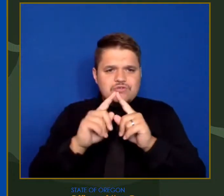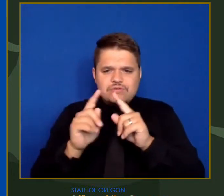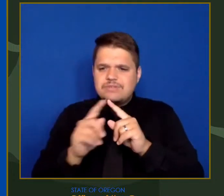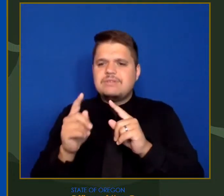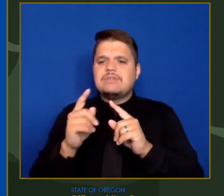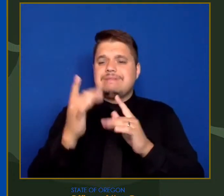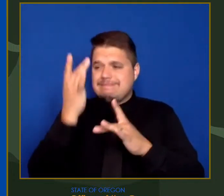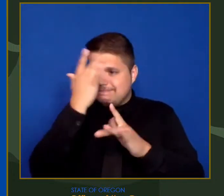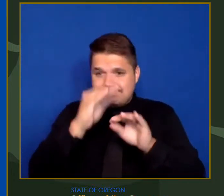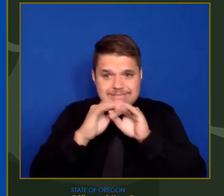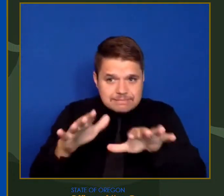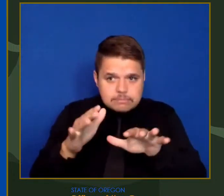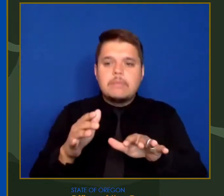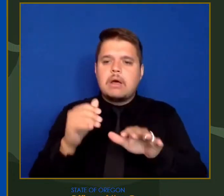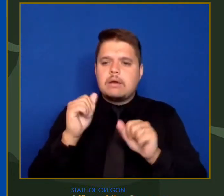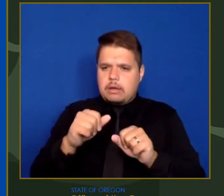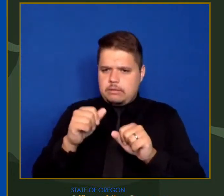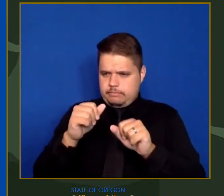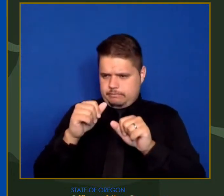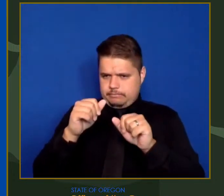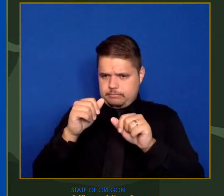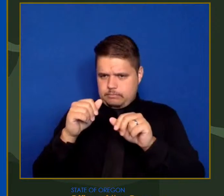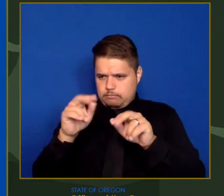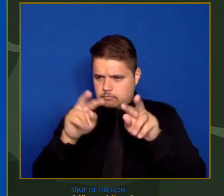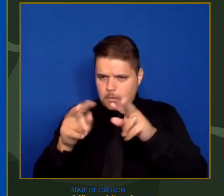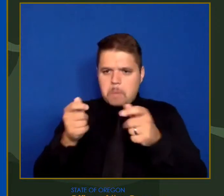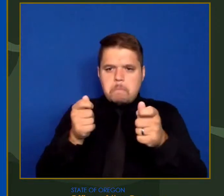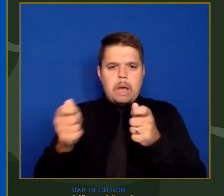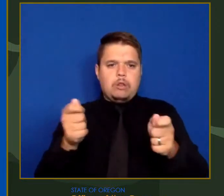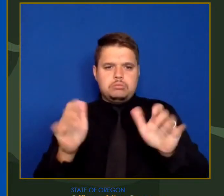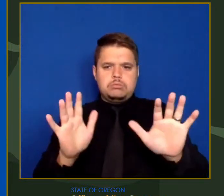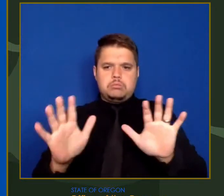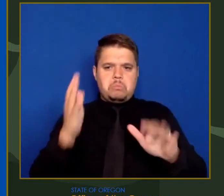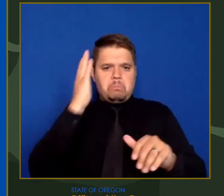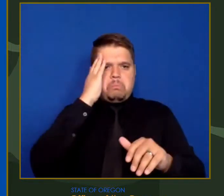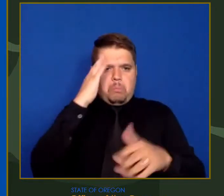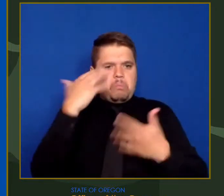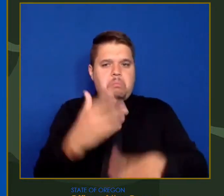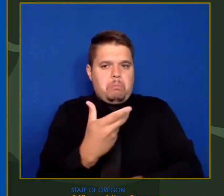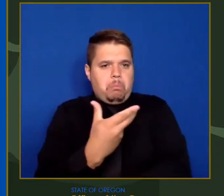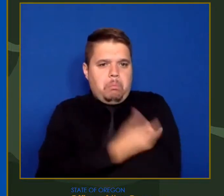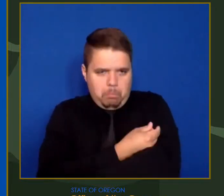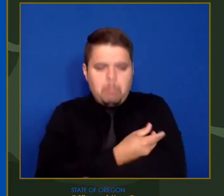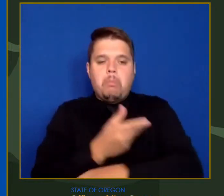the local health department managing outbreaks of disease as they have for years